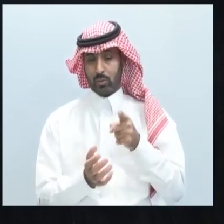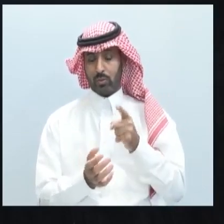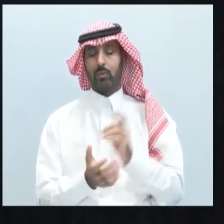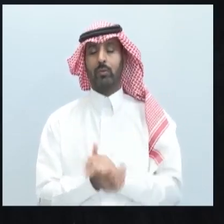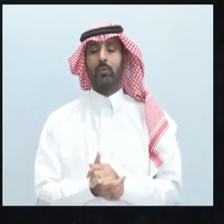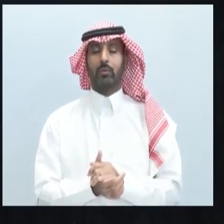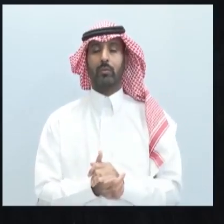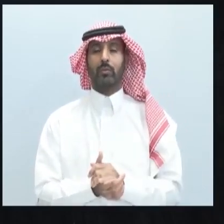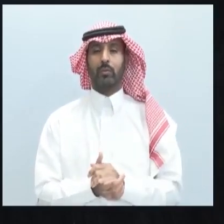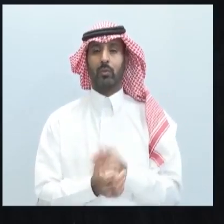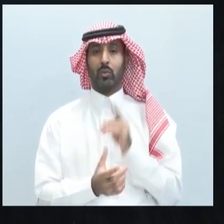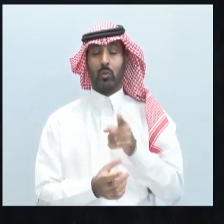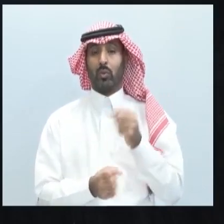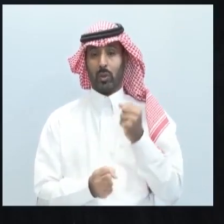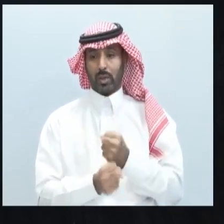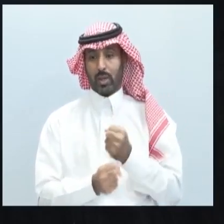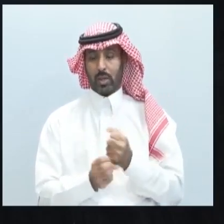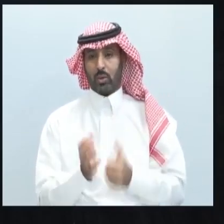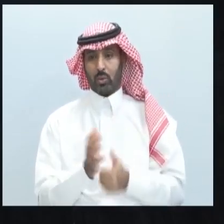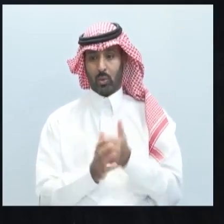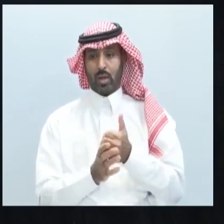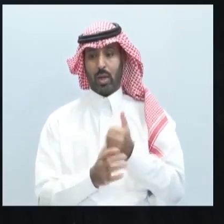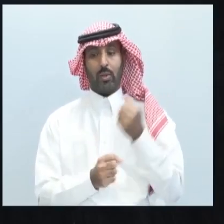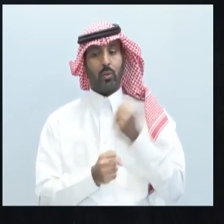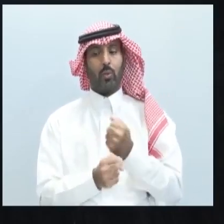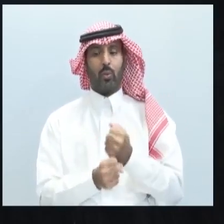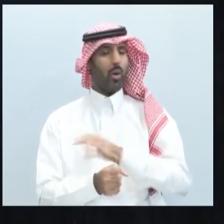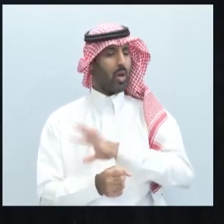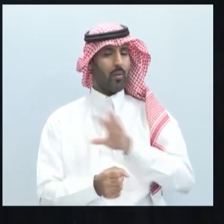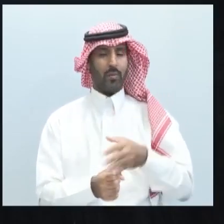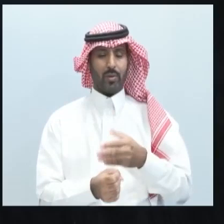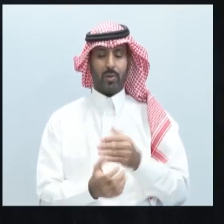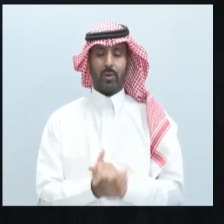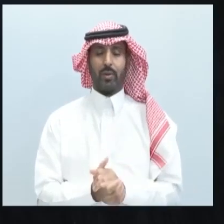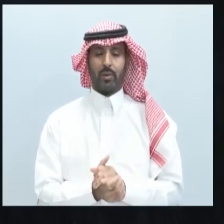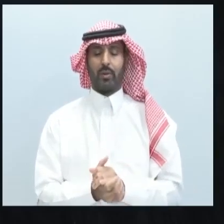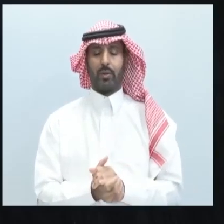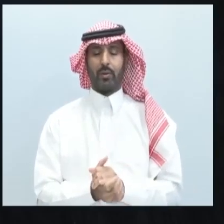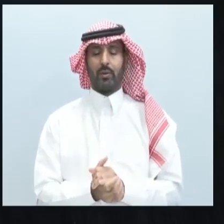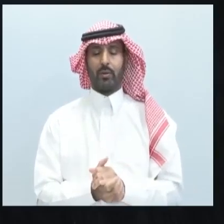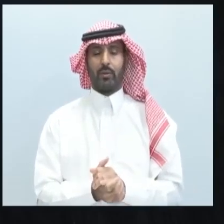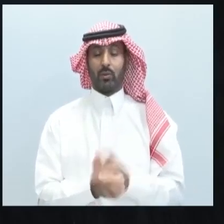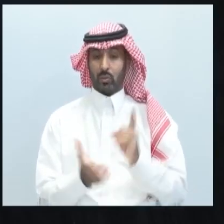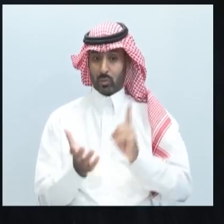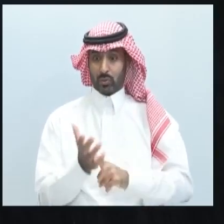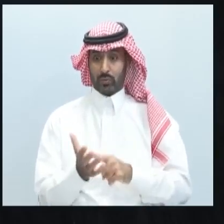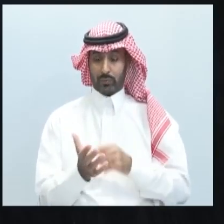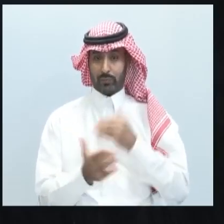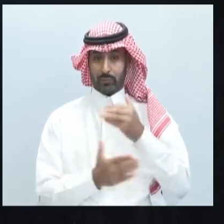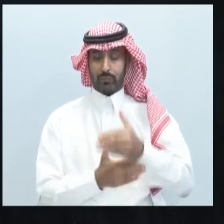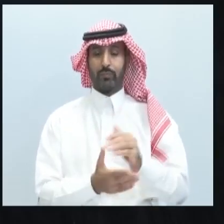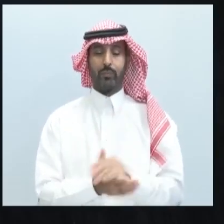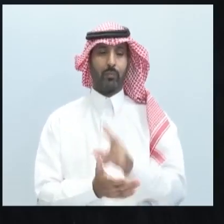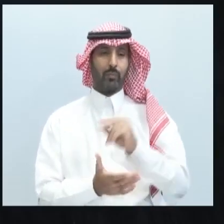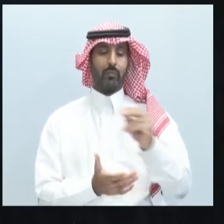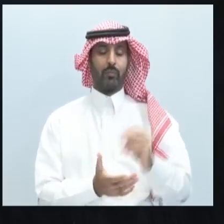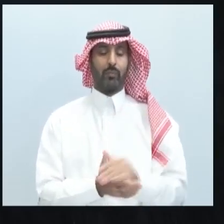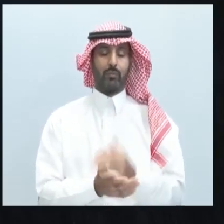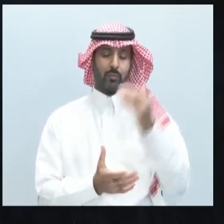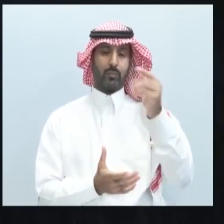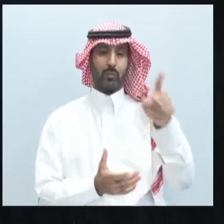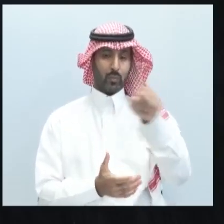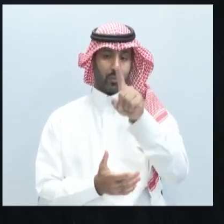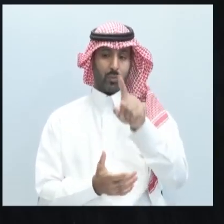do everything. So we have here do can be used to emphasize. And we have here the example or the